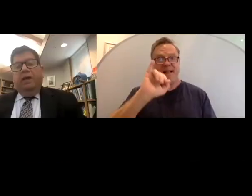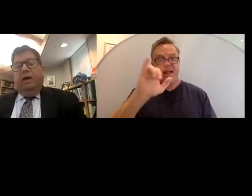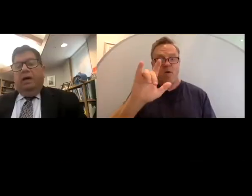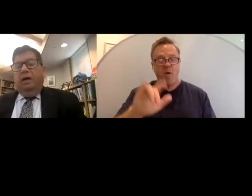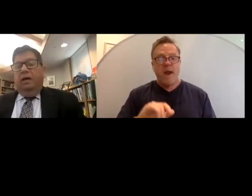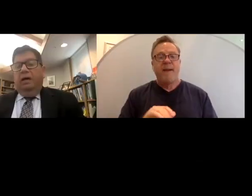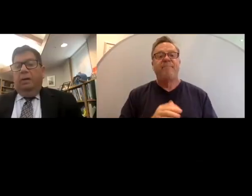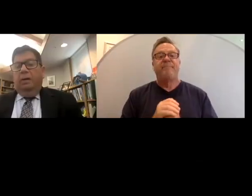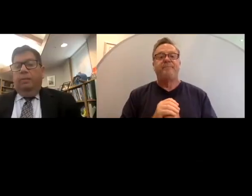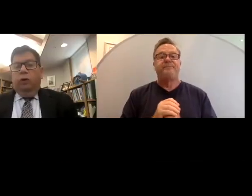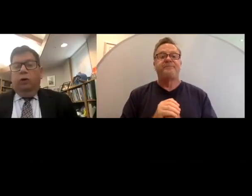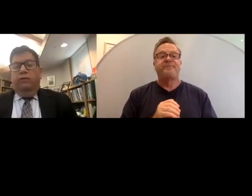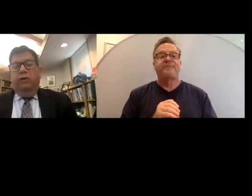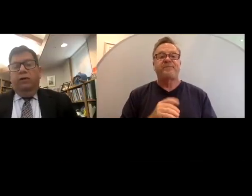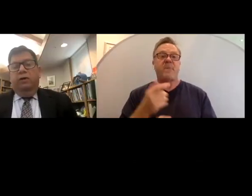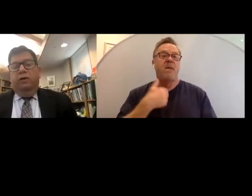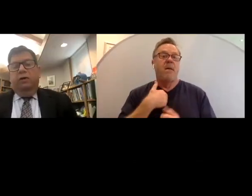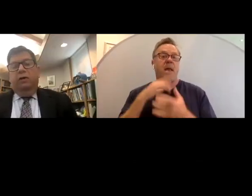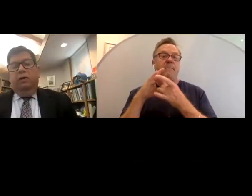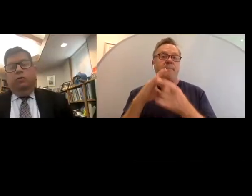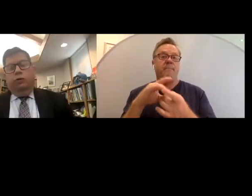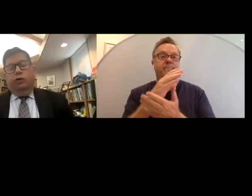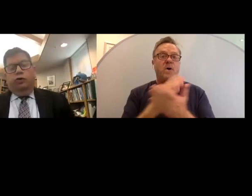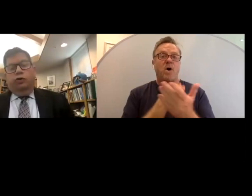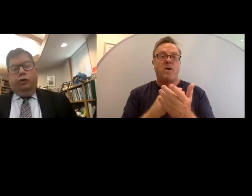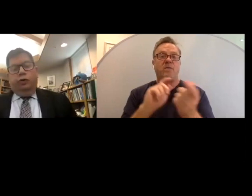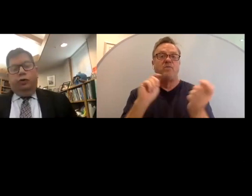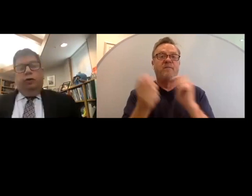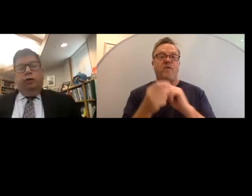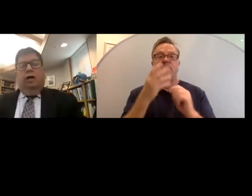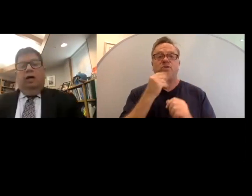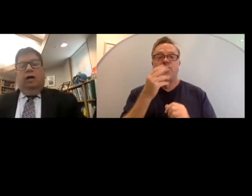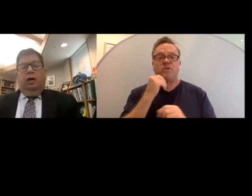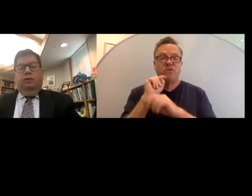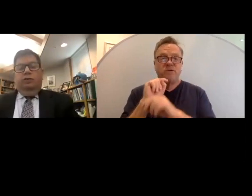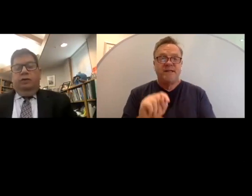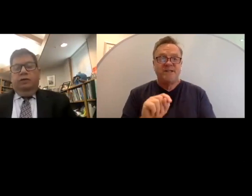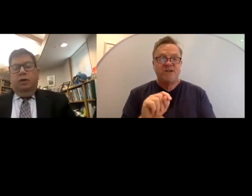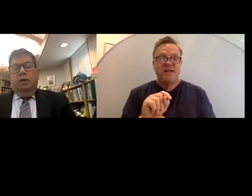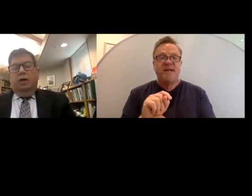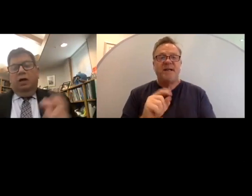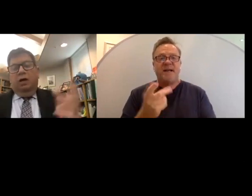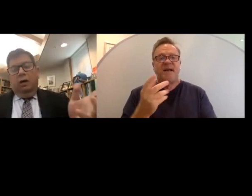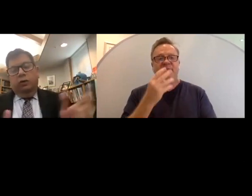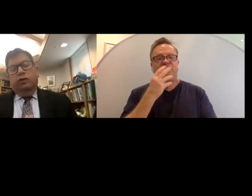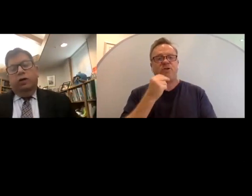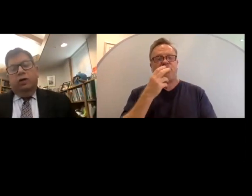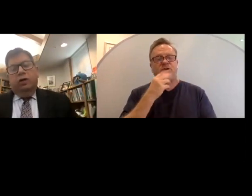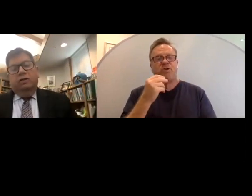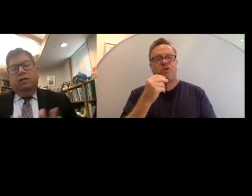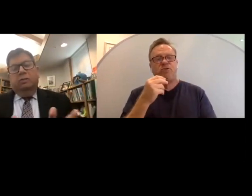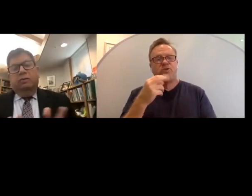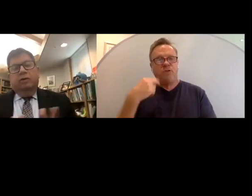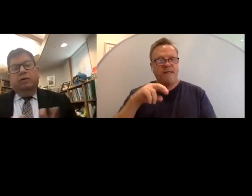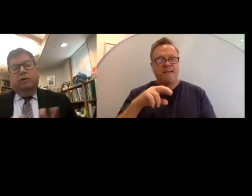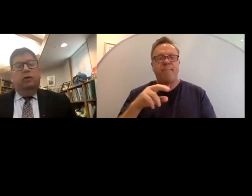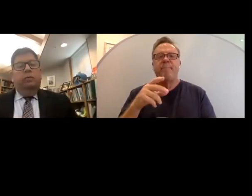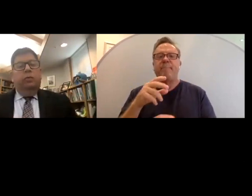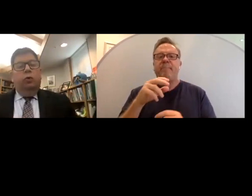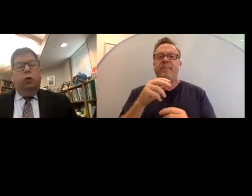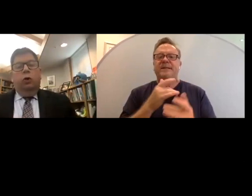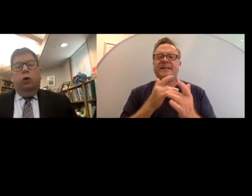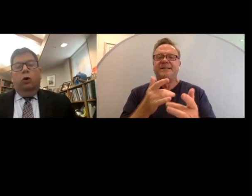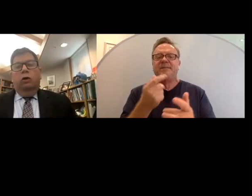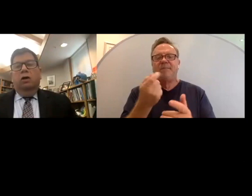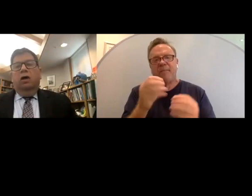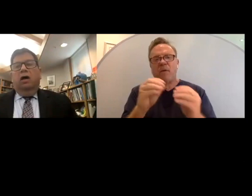I am part of the Reform Jewish tradition of Judaism, which tends to be a little